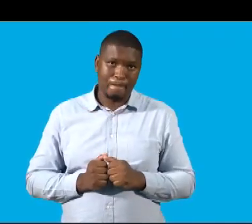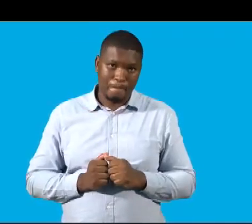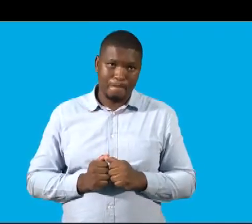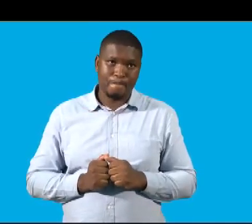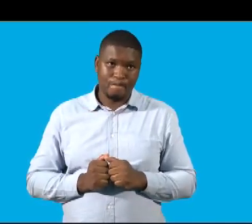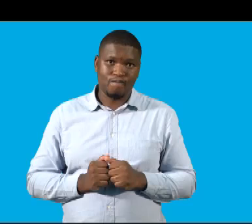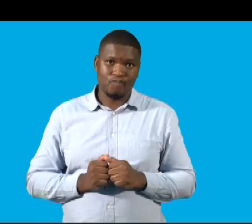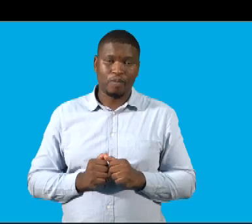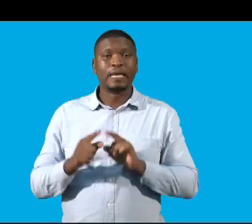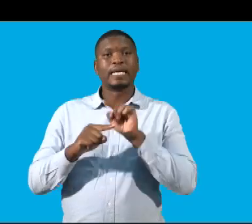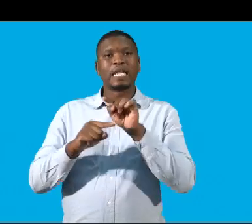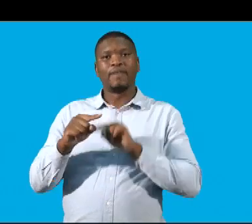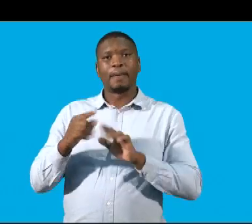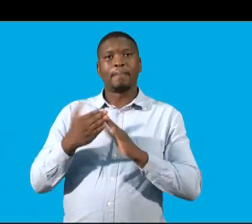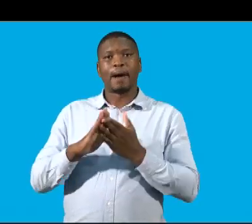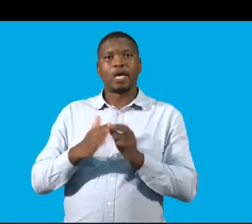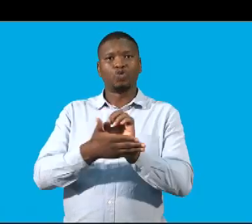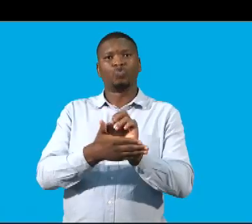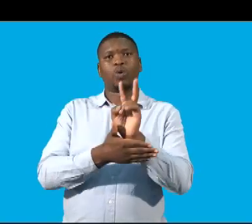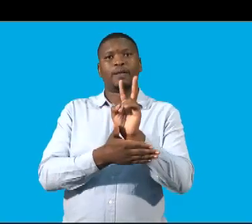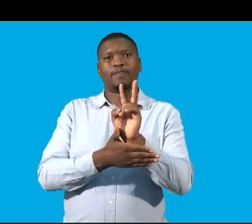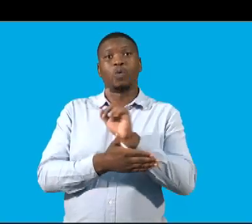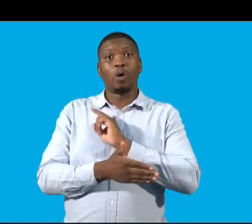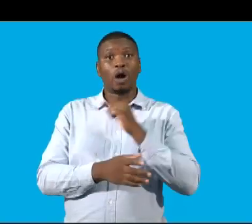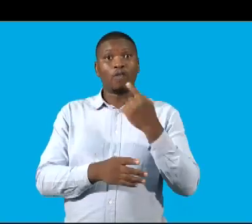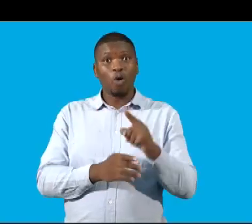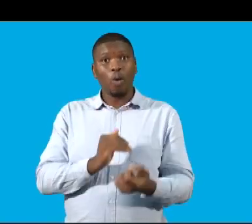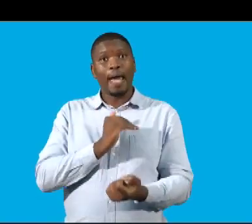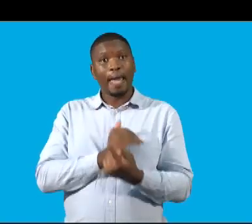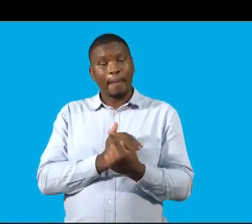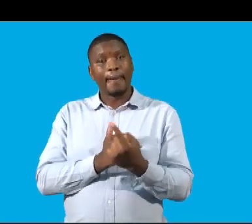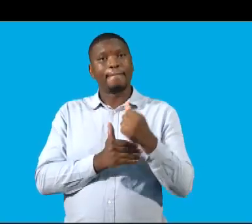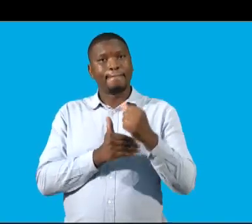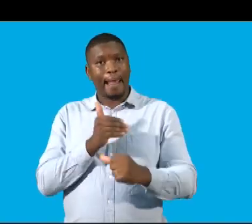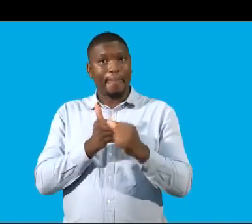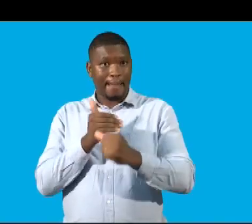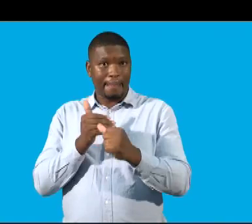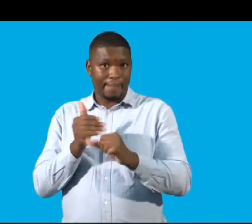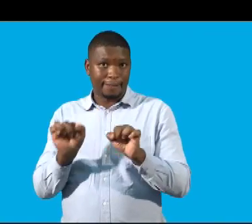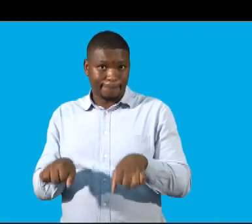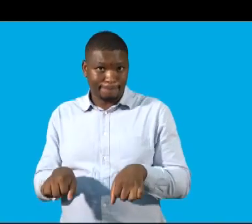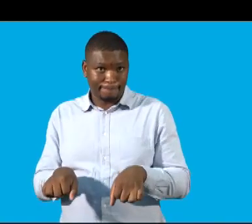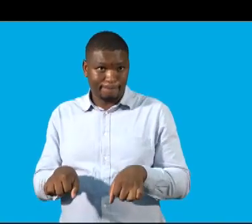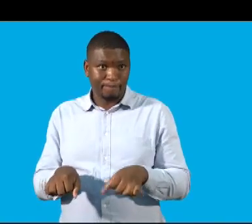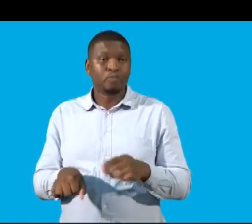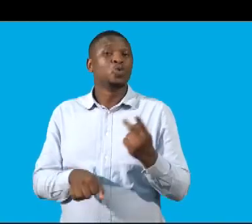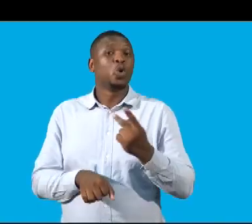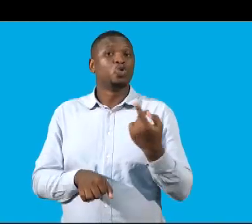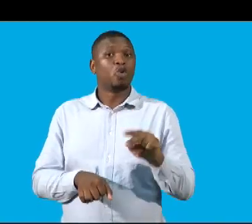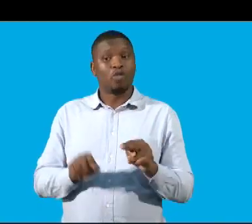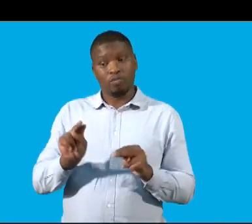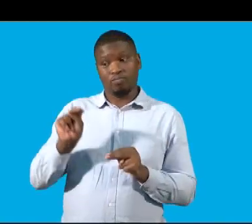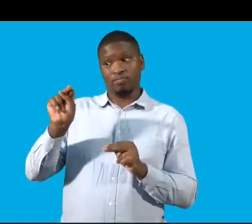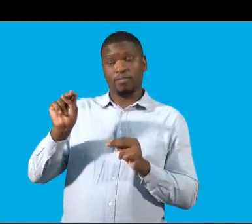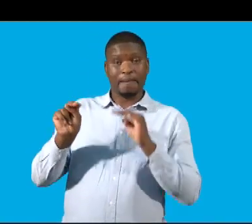0.096. That is divided by 12, since as well it's compounded monthly. And of course, when it comes